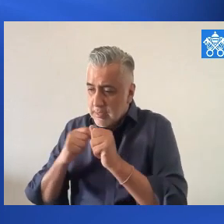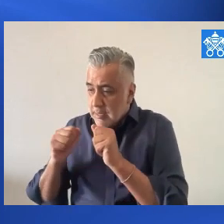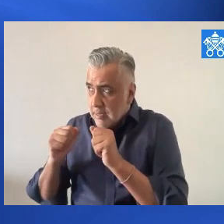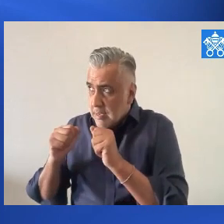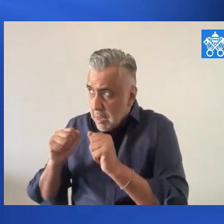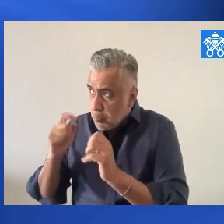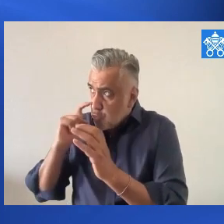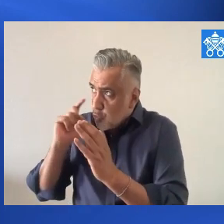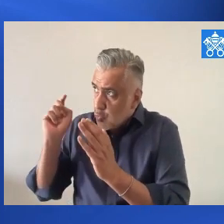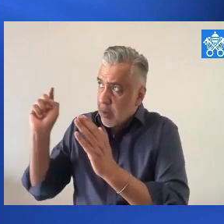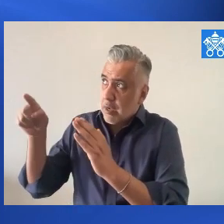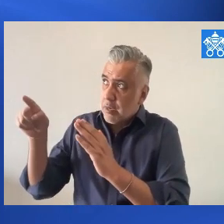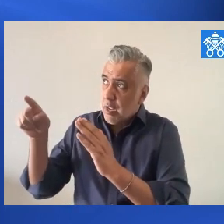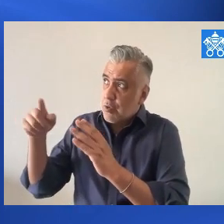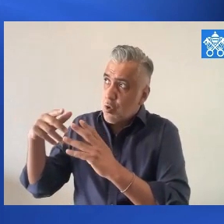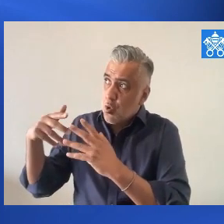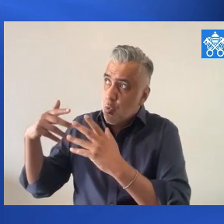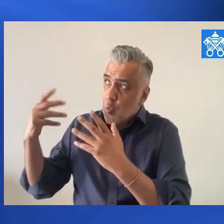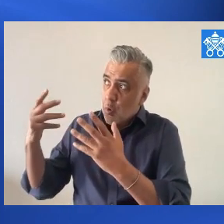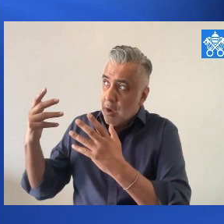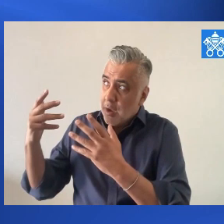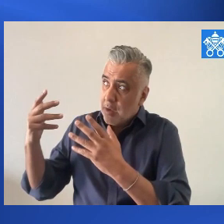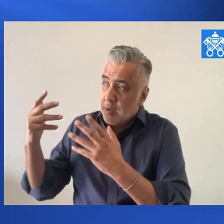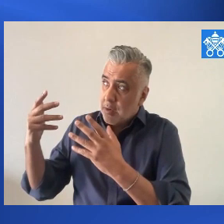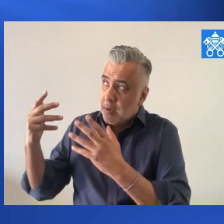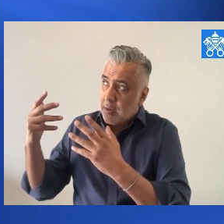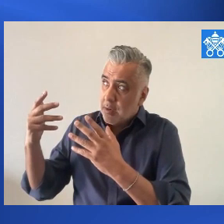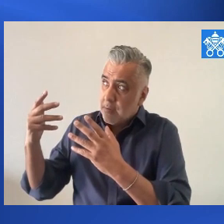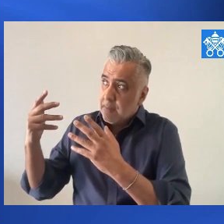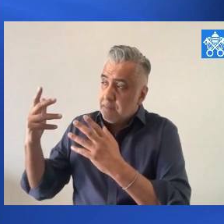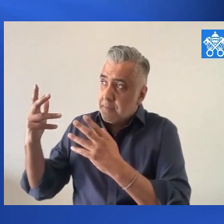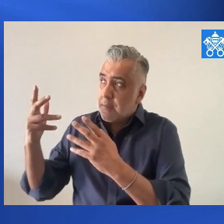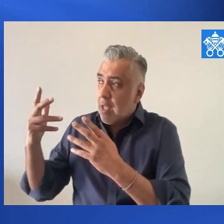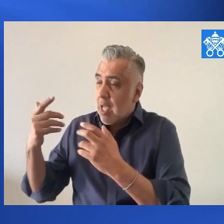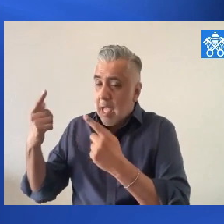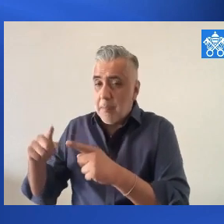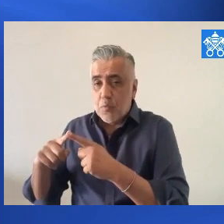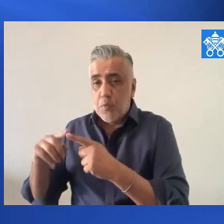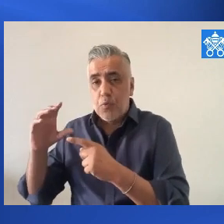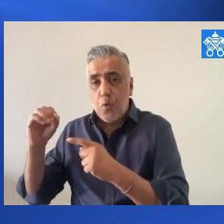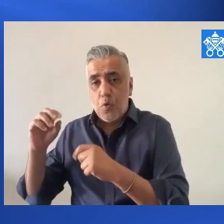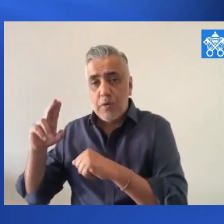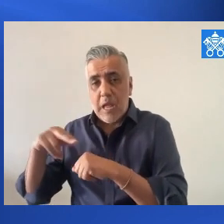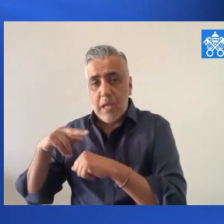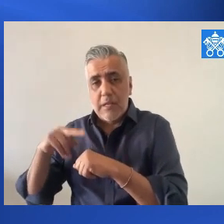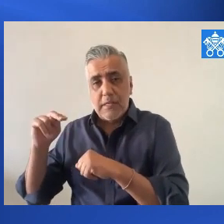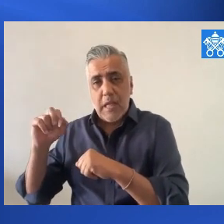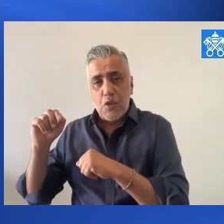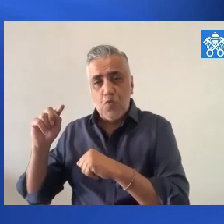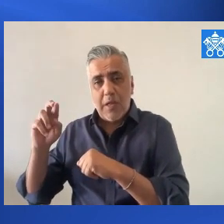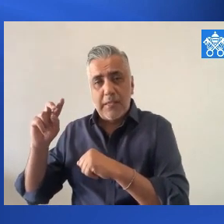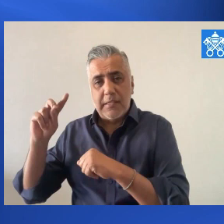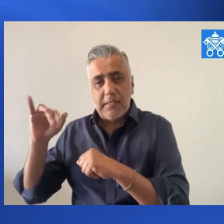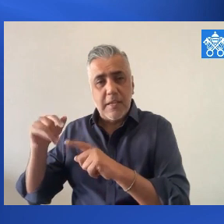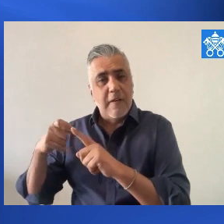us more and more able to recognize what counts through